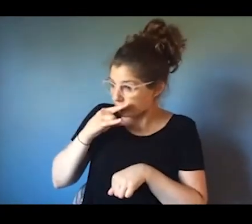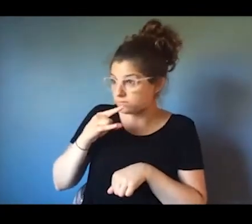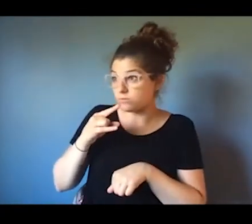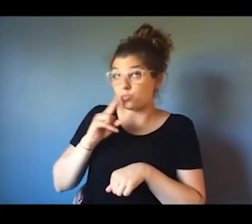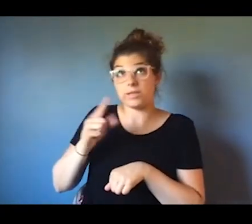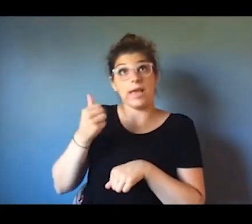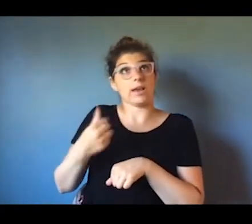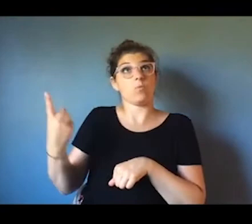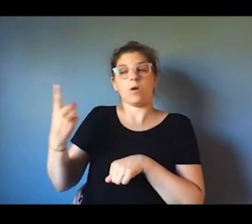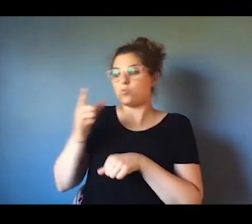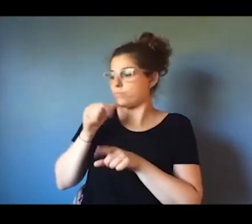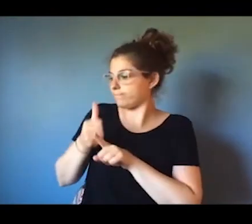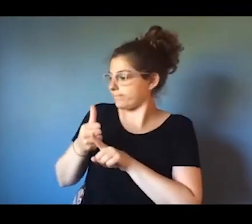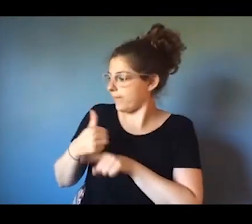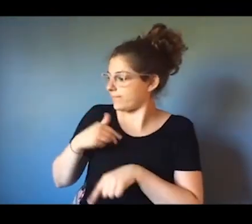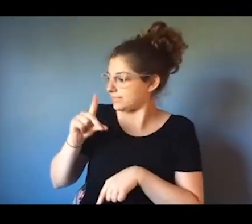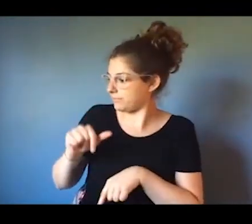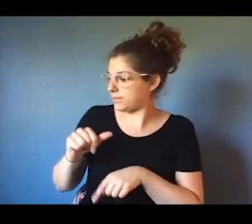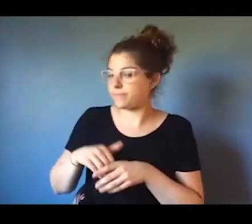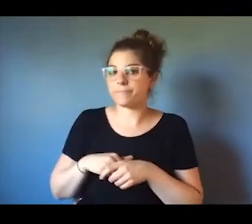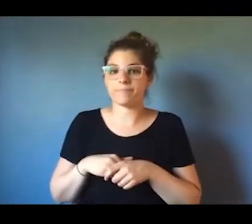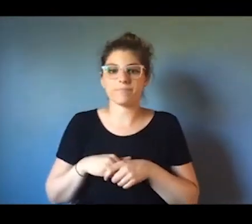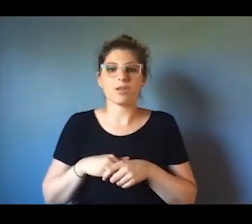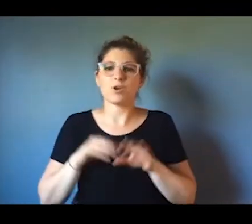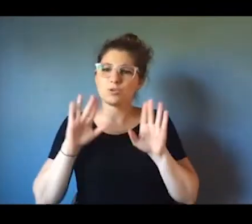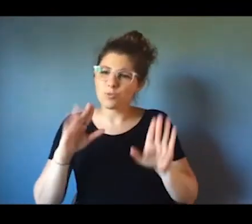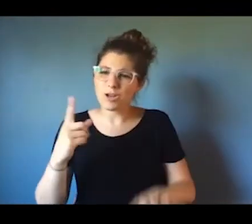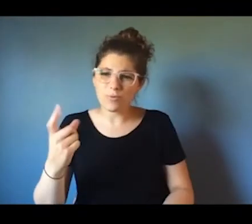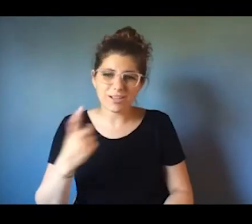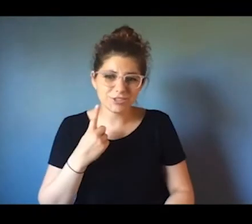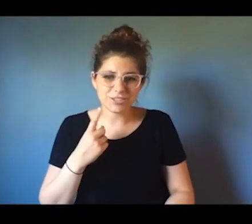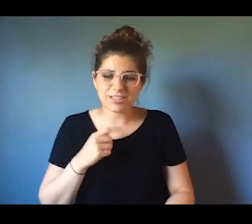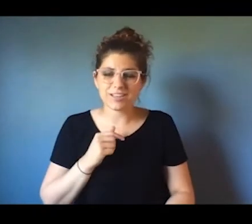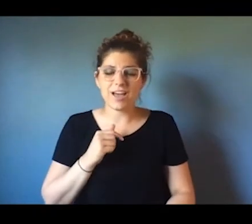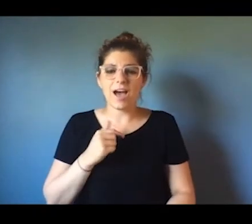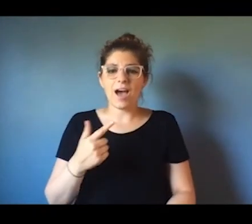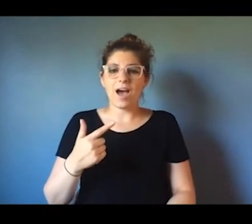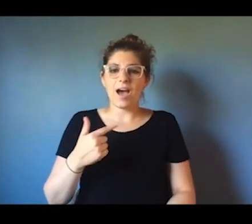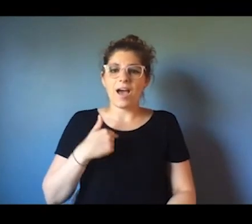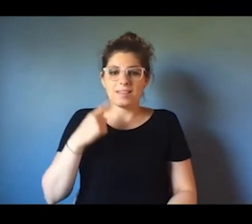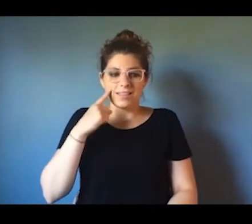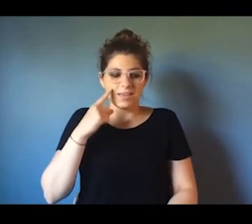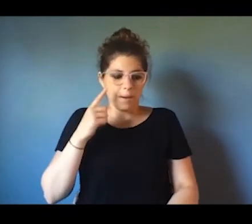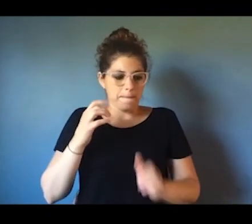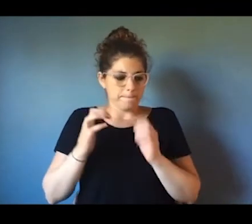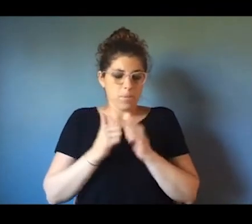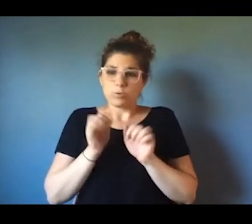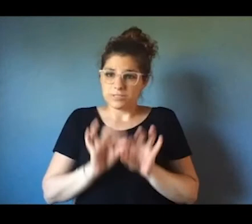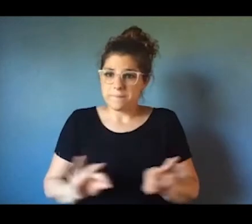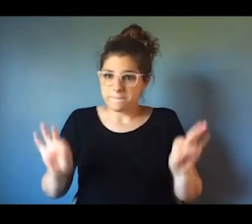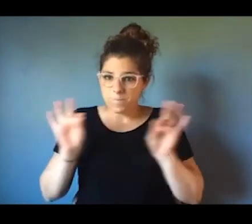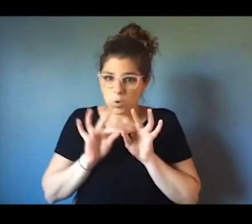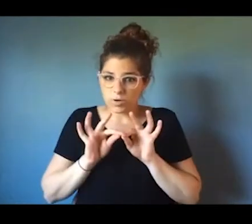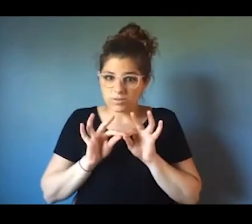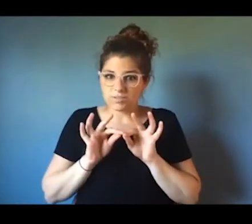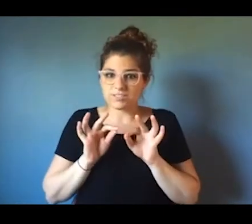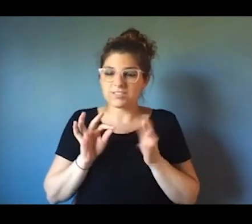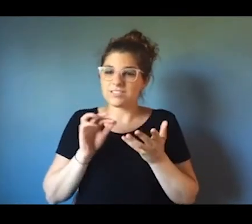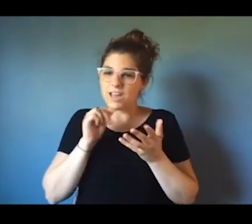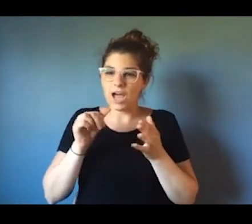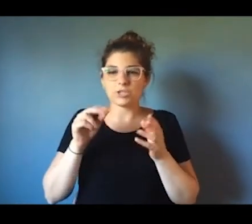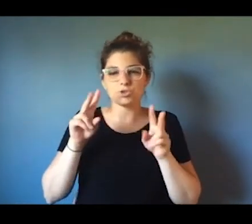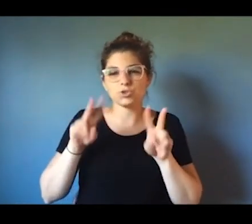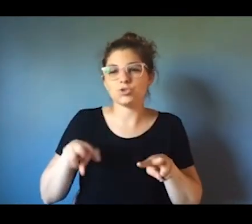for kids, or in fact for anyone, who has a disability? What a great question, and I think one of the most important